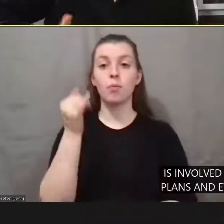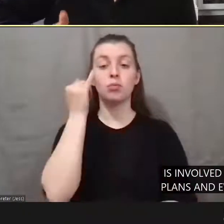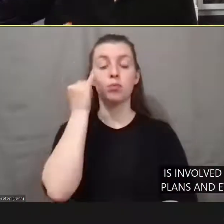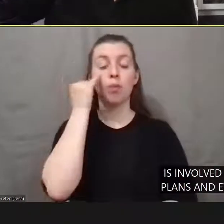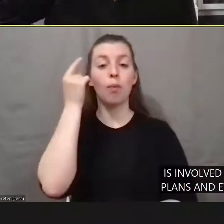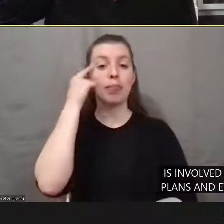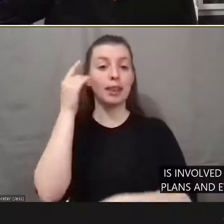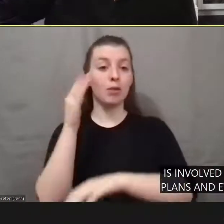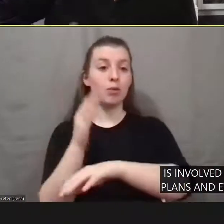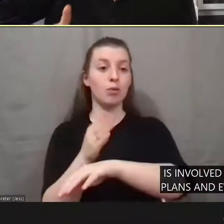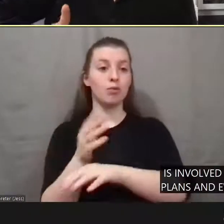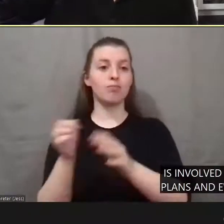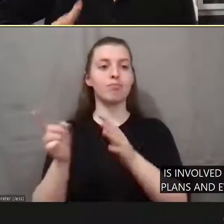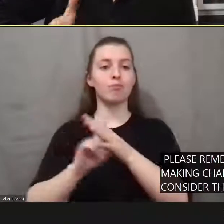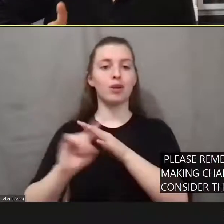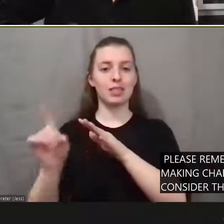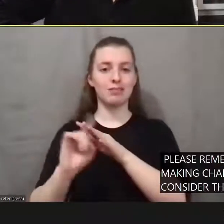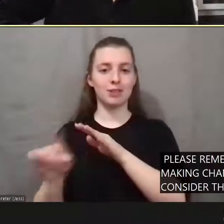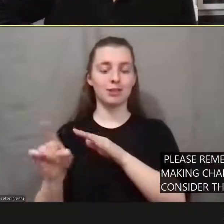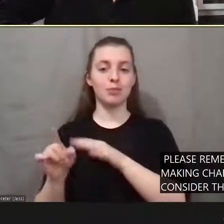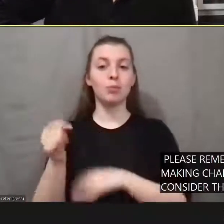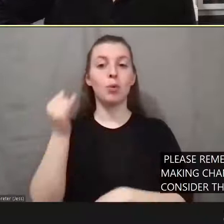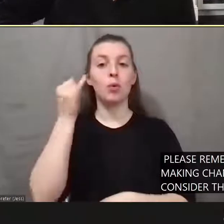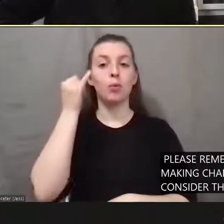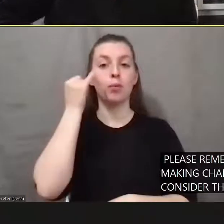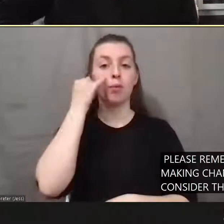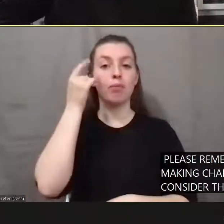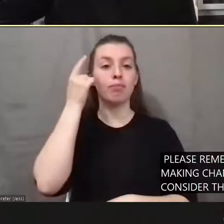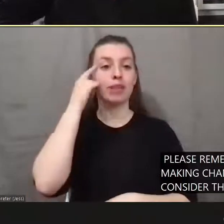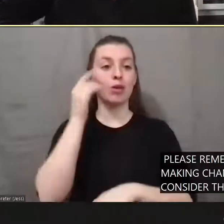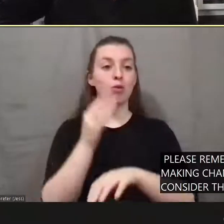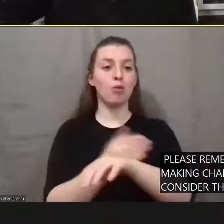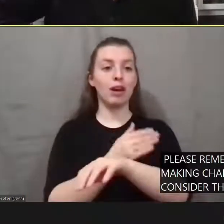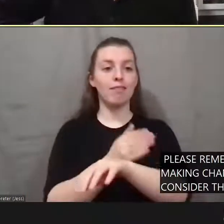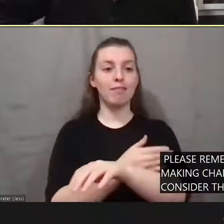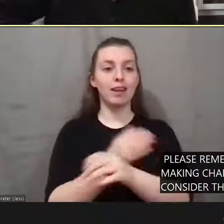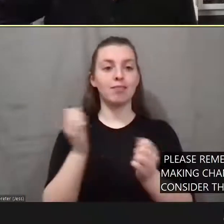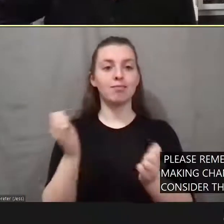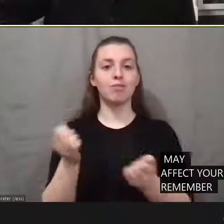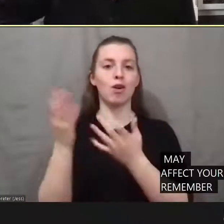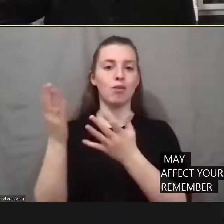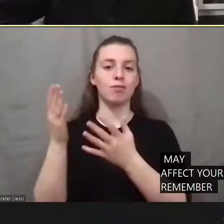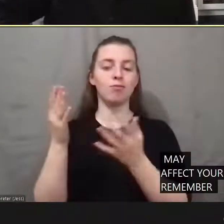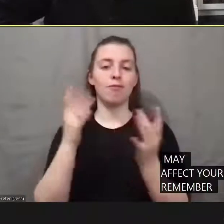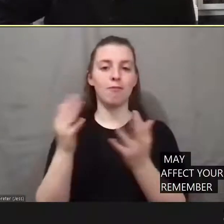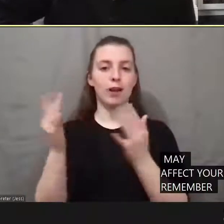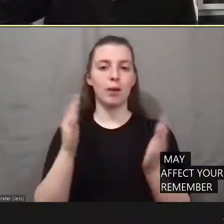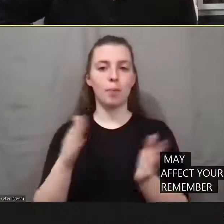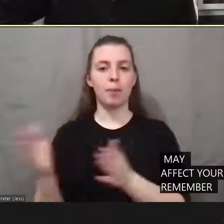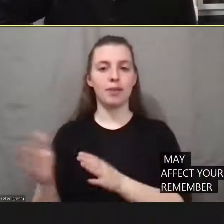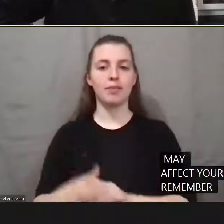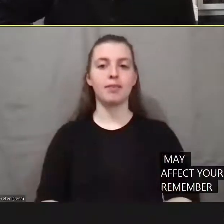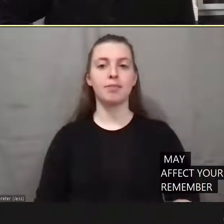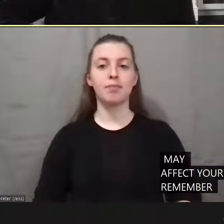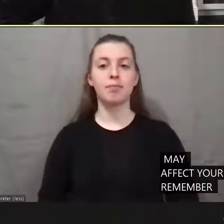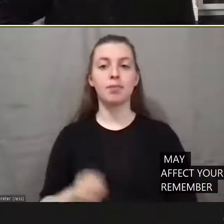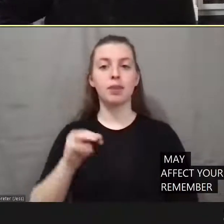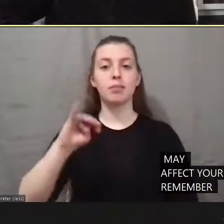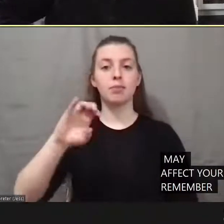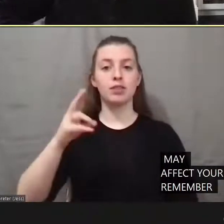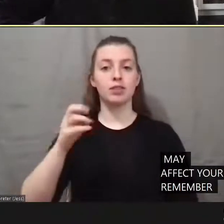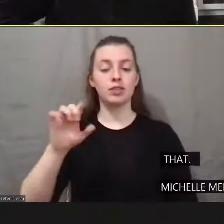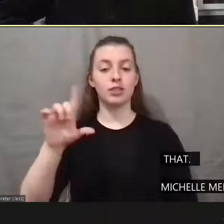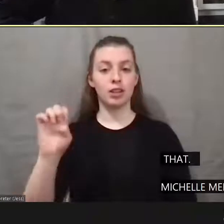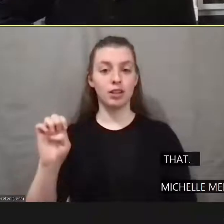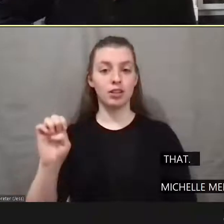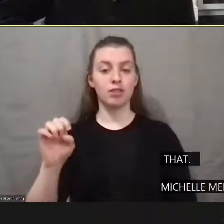affect your fire plans. So please remember that. Michelle mentioned that she was speaking to the owner of the Middle Spoon